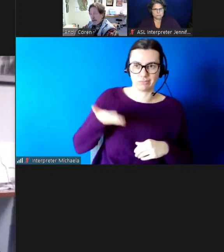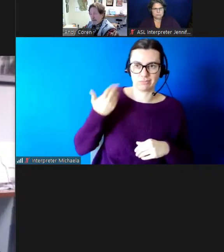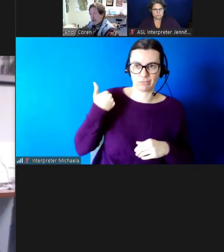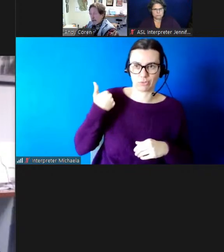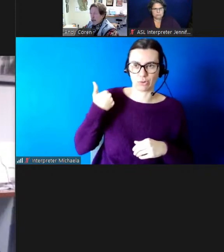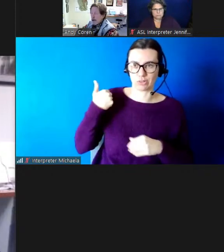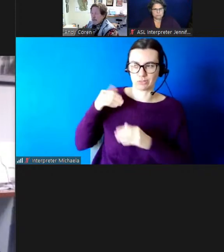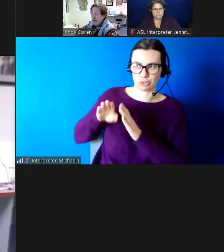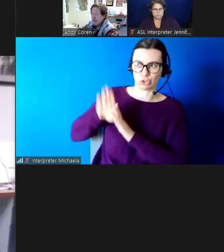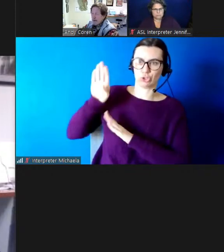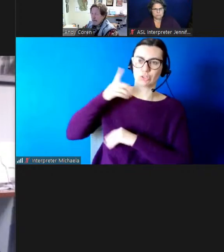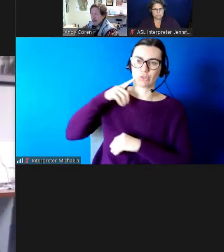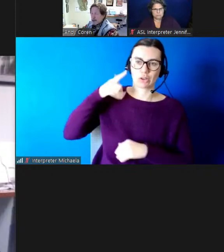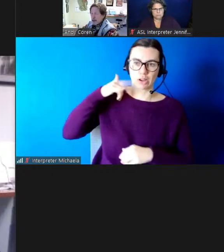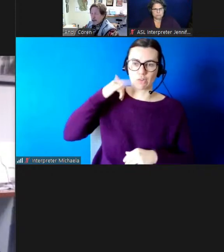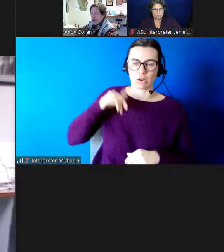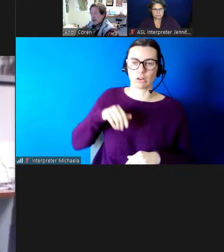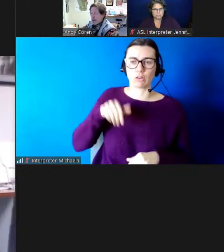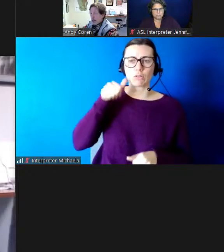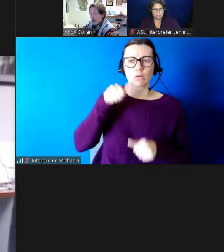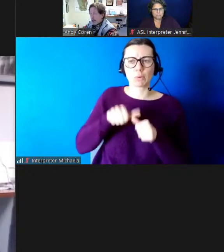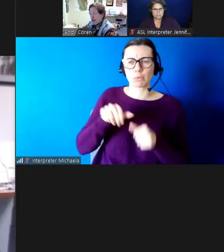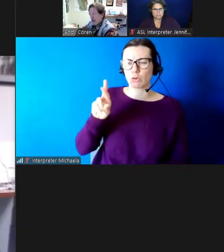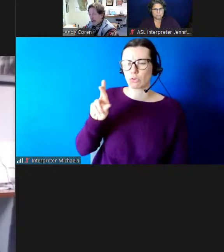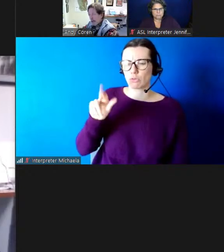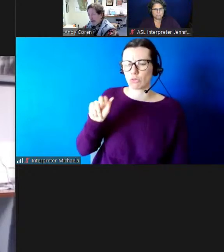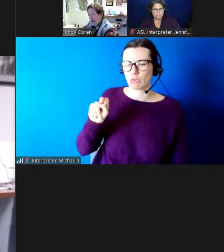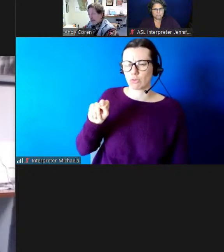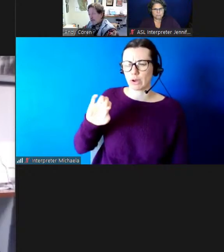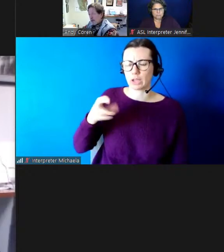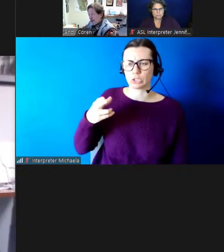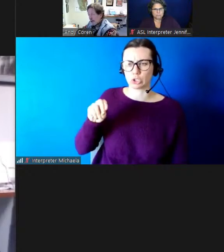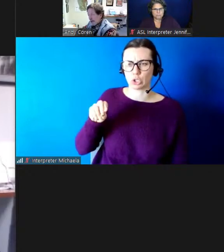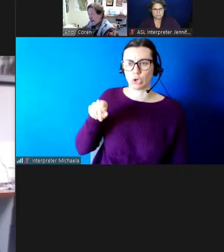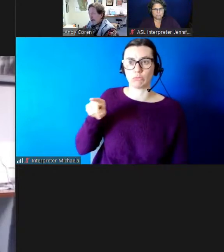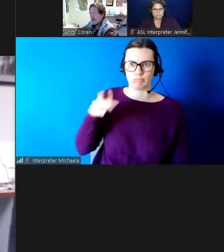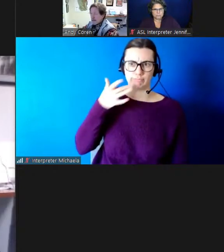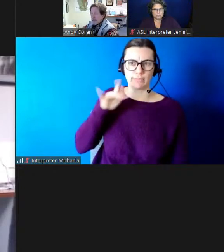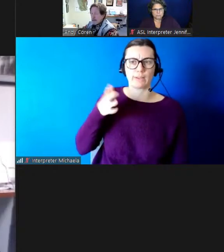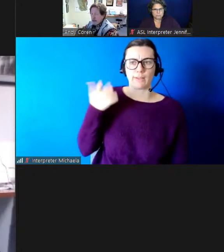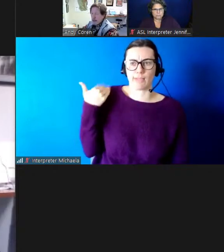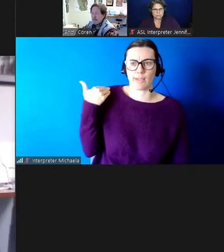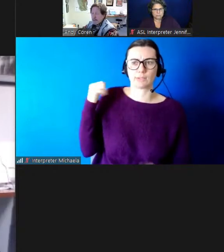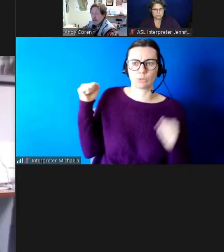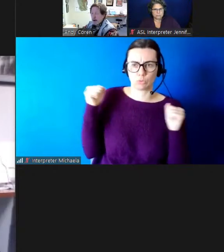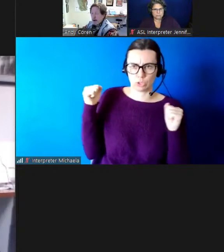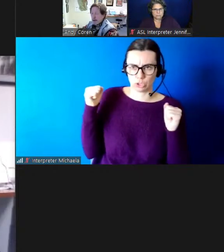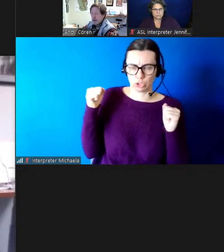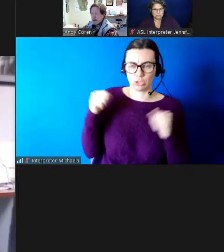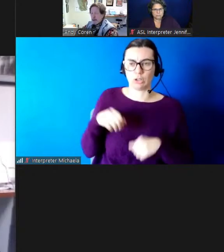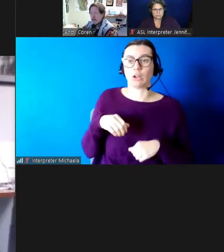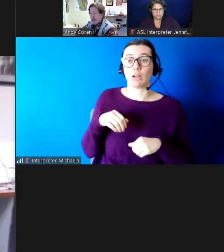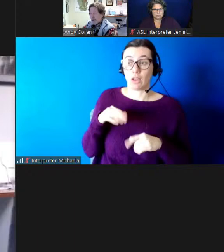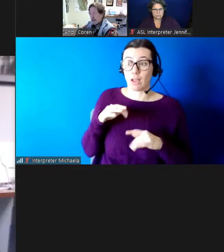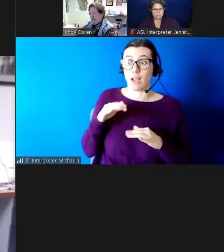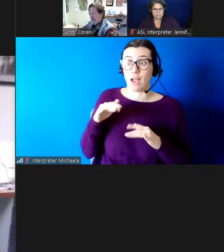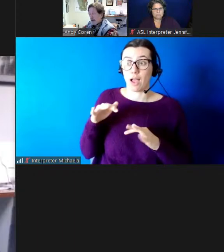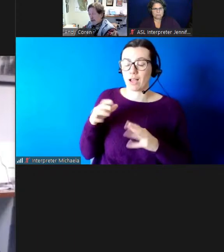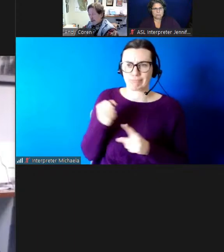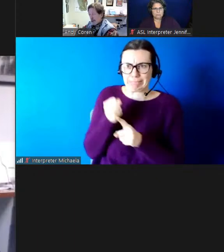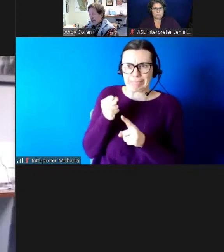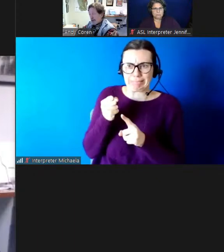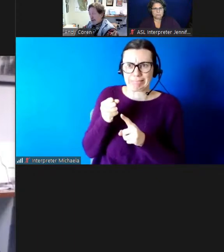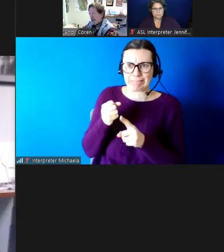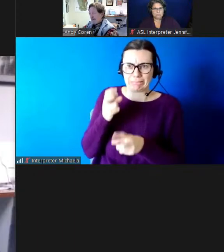surges for California. Remember, Rancho was lucky last winter, and then we were really hit pretty hard during the